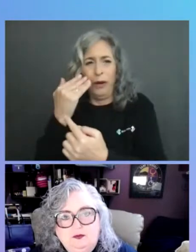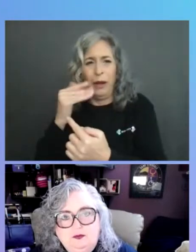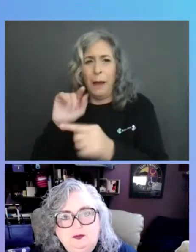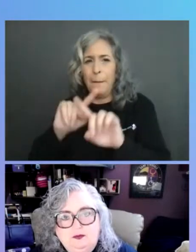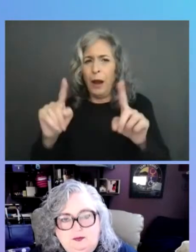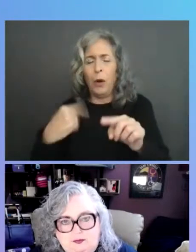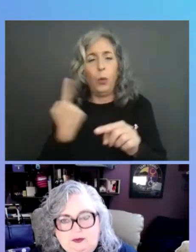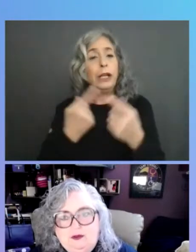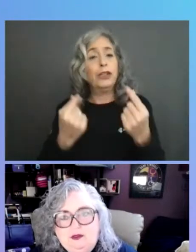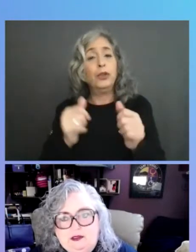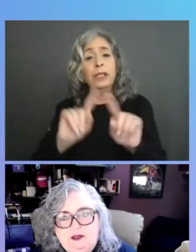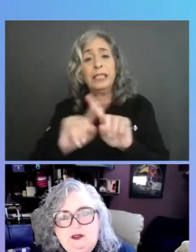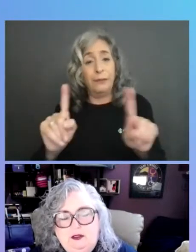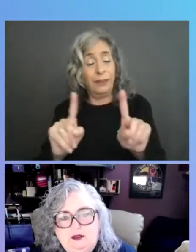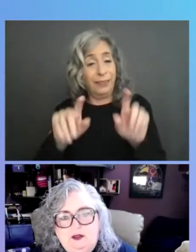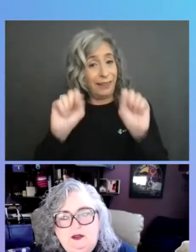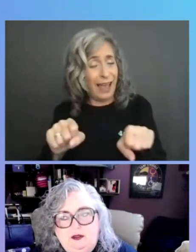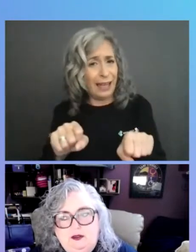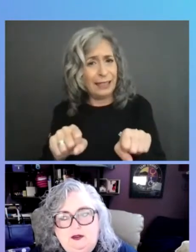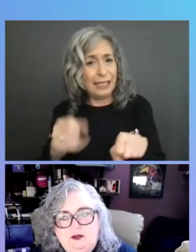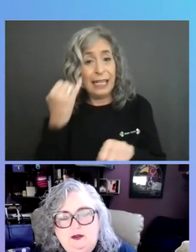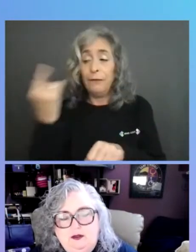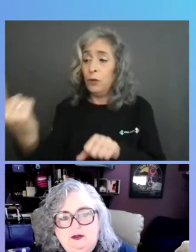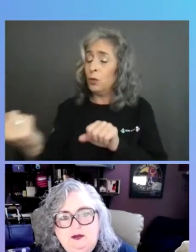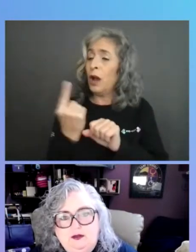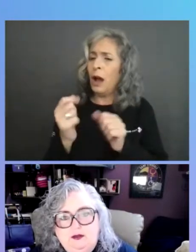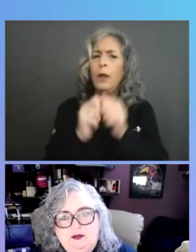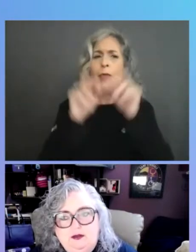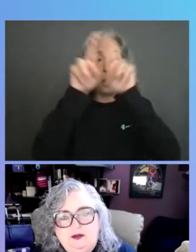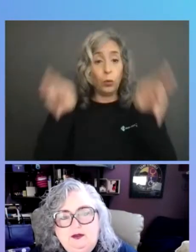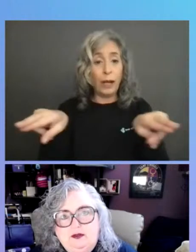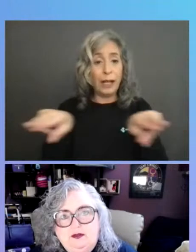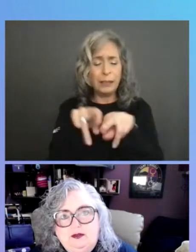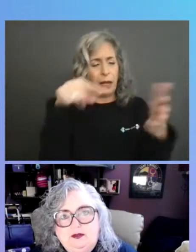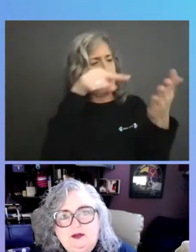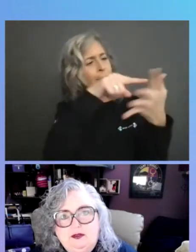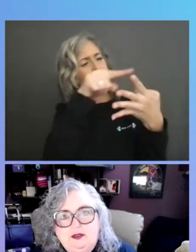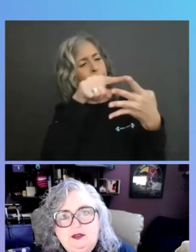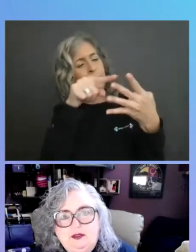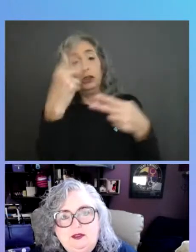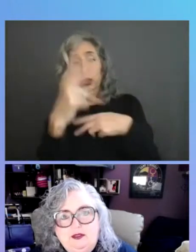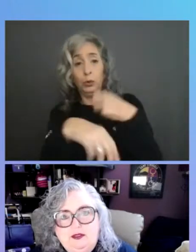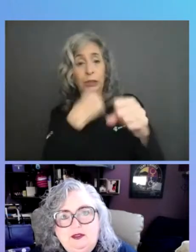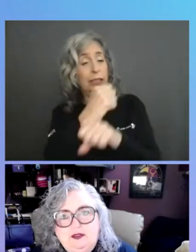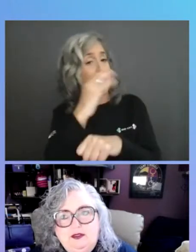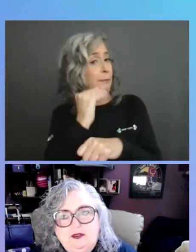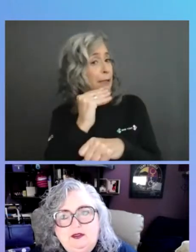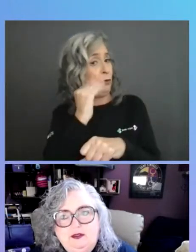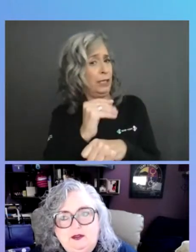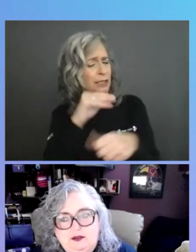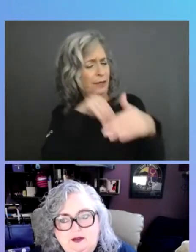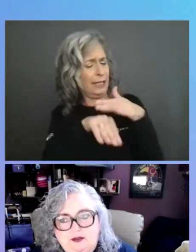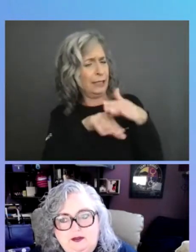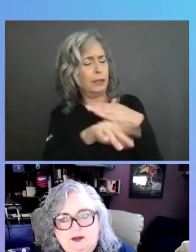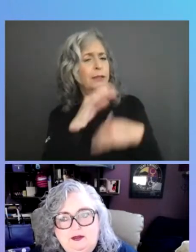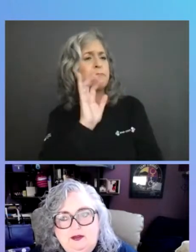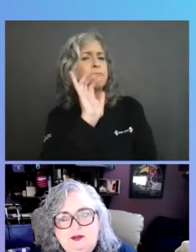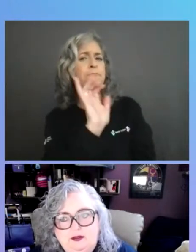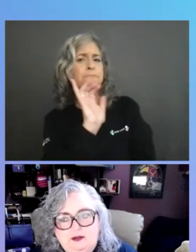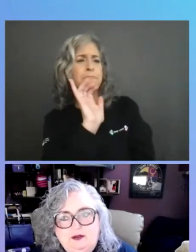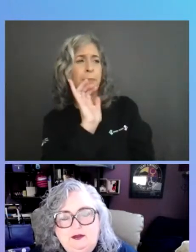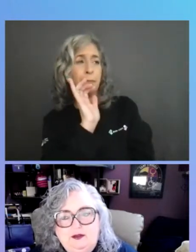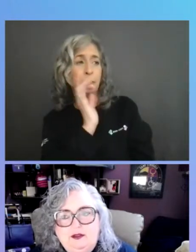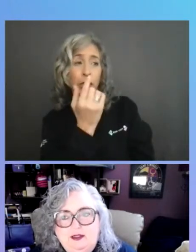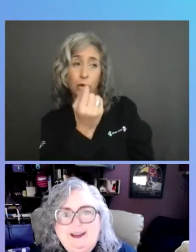this. And so if someone comes to us with a resume that says, I've got 2 years of accessibility experience, and we look at it and we go, do